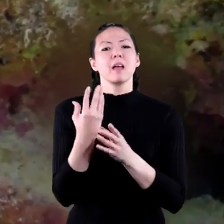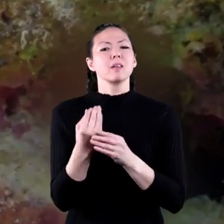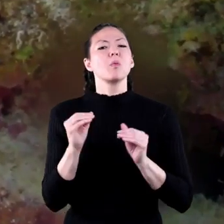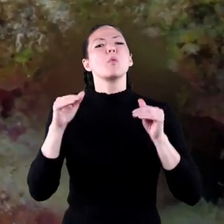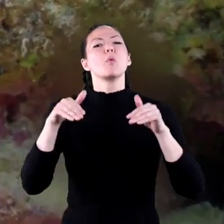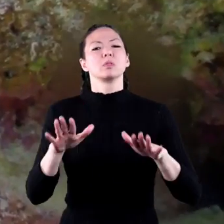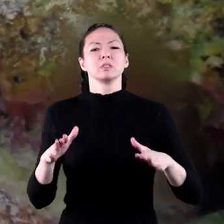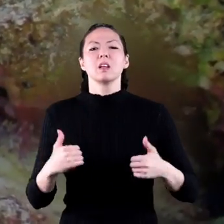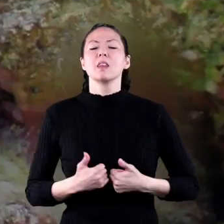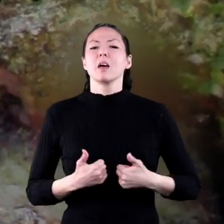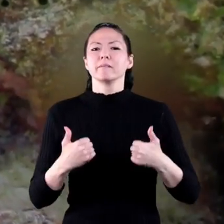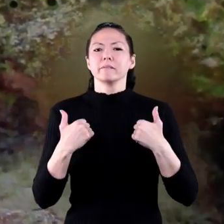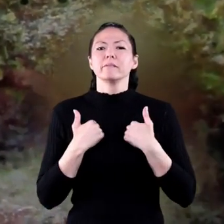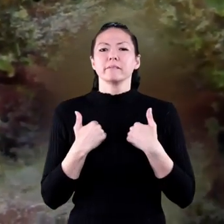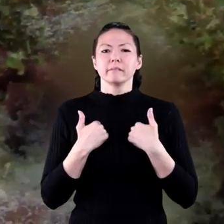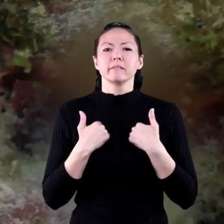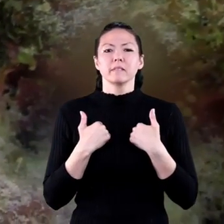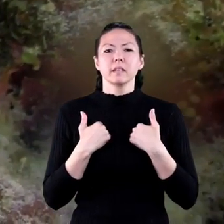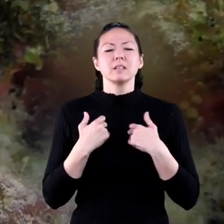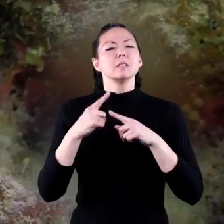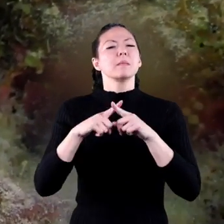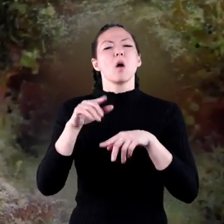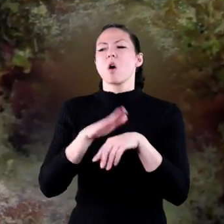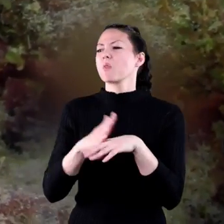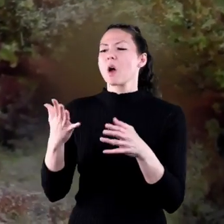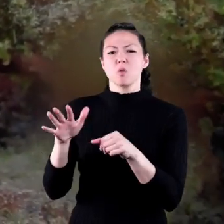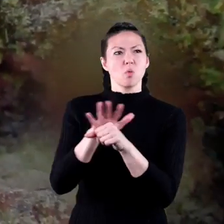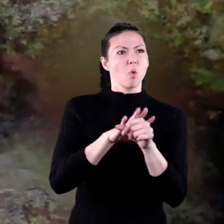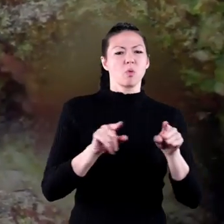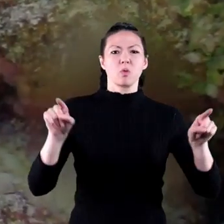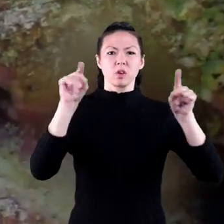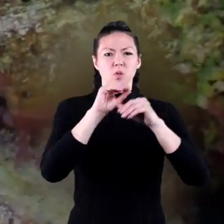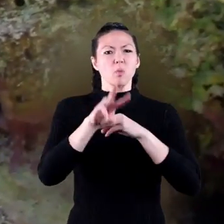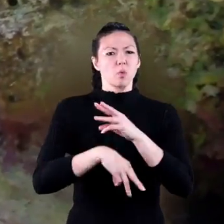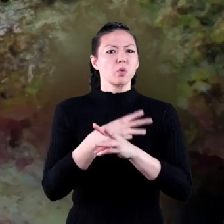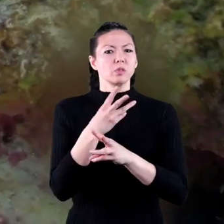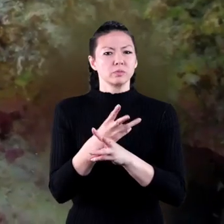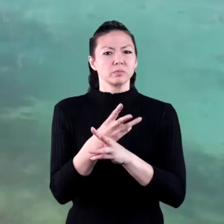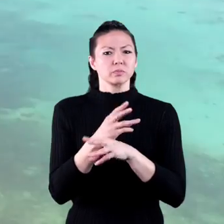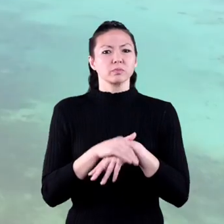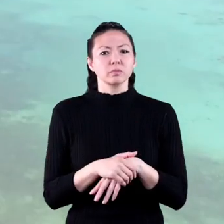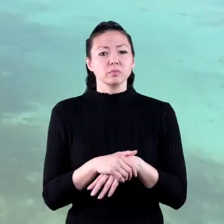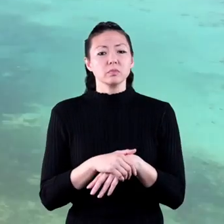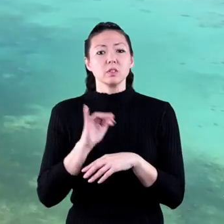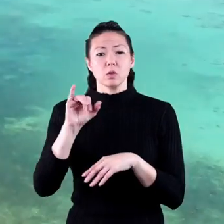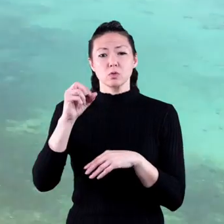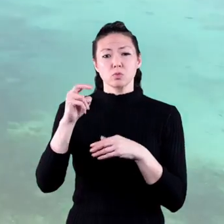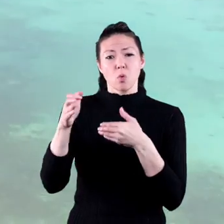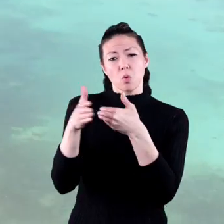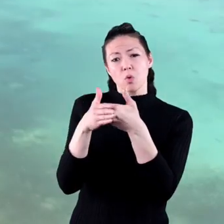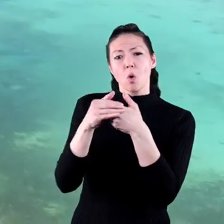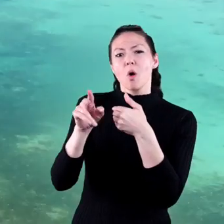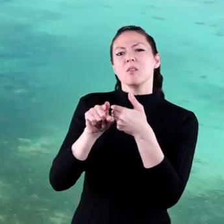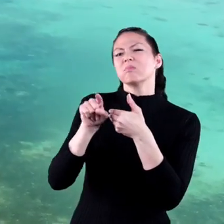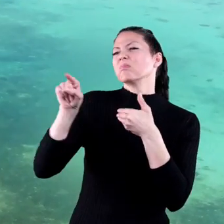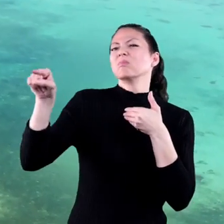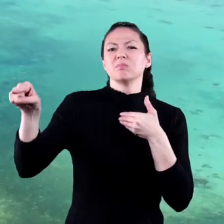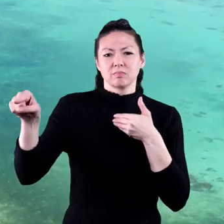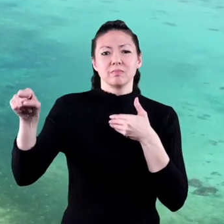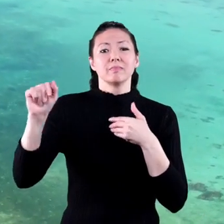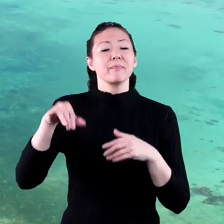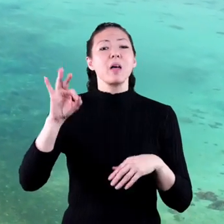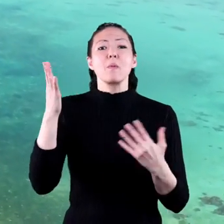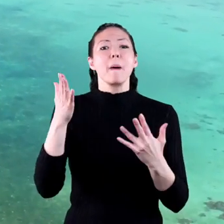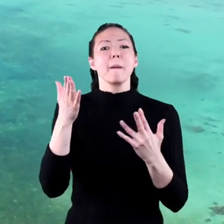fish, plants, and ocean life depending on the location in the world. The shore or inner reef zone is